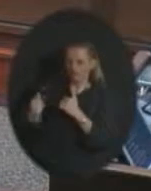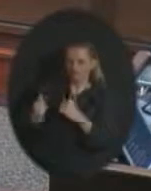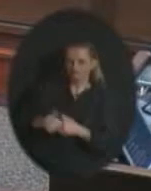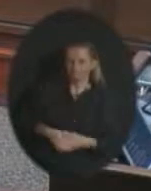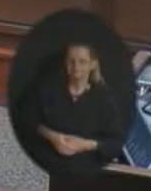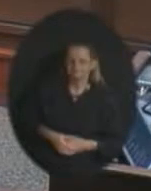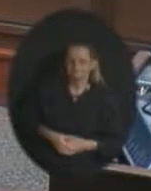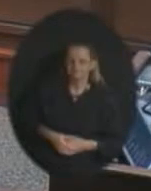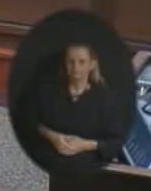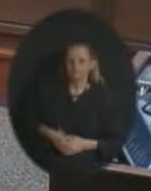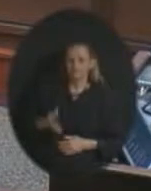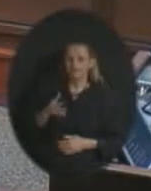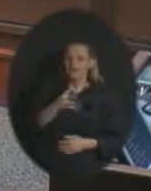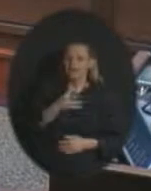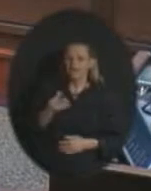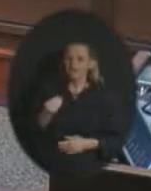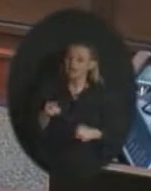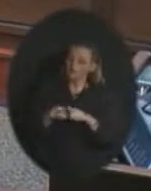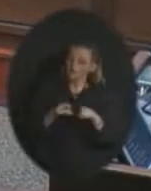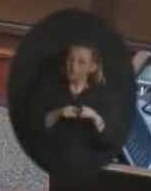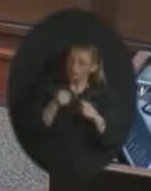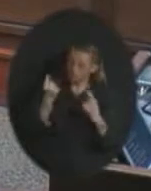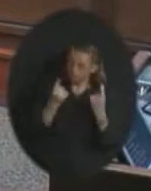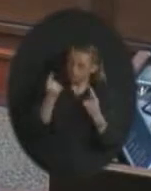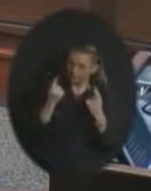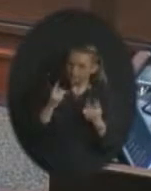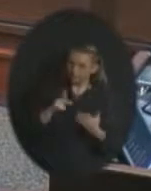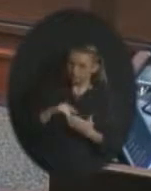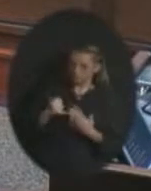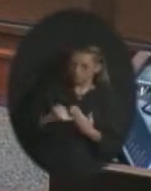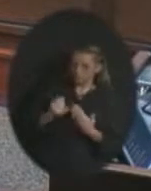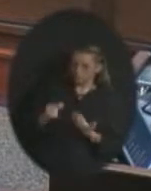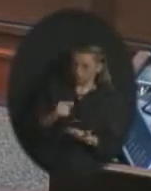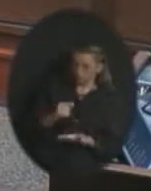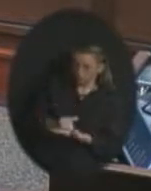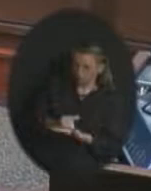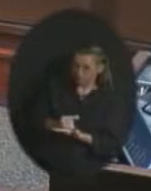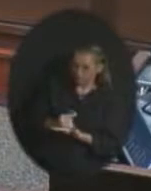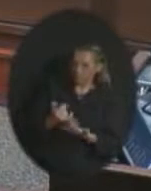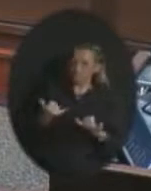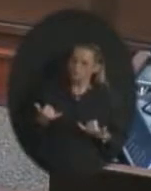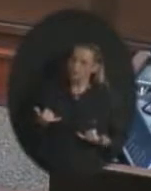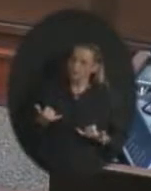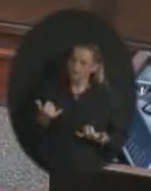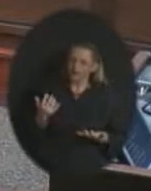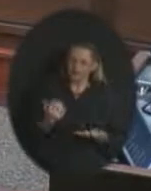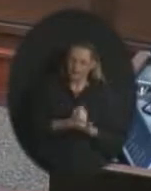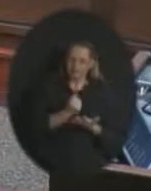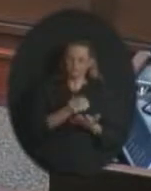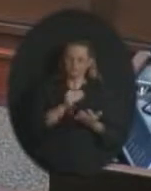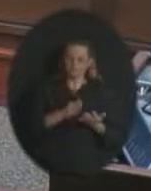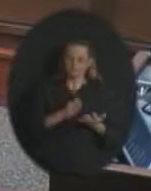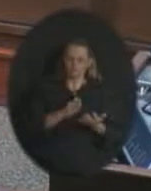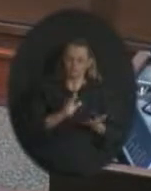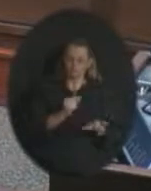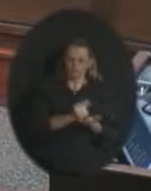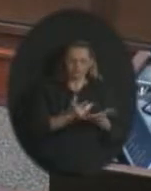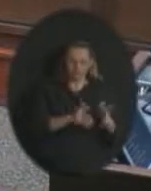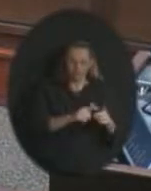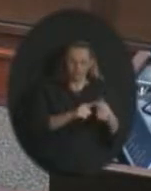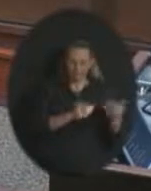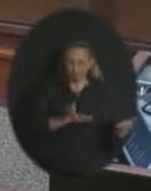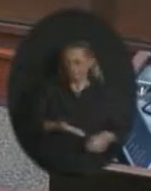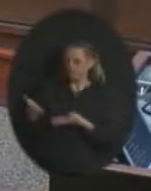consider is project graduation. Because the way it stands right now, we capture those students right after graduation and whisk them away to a safe